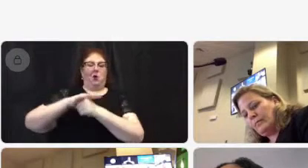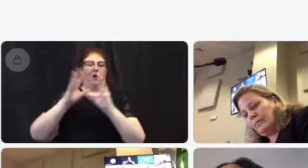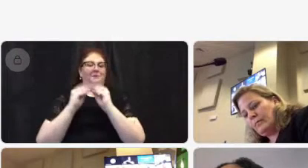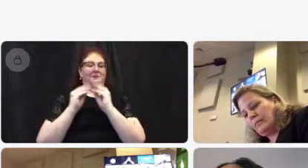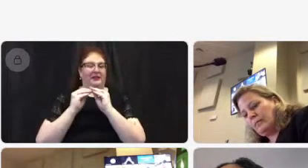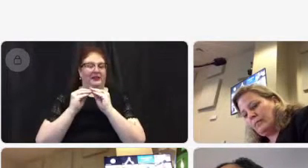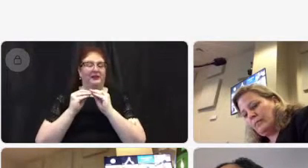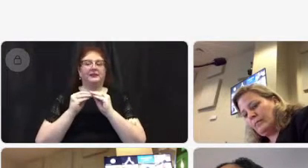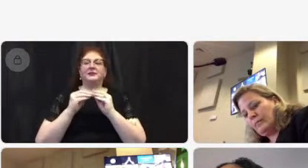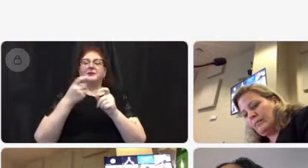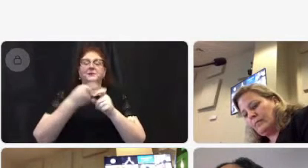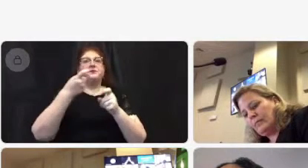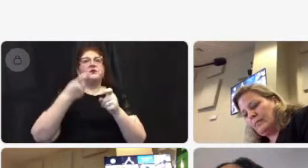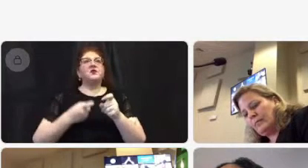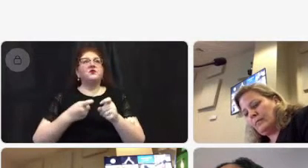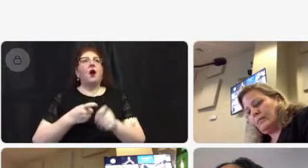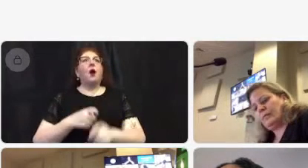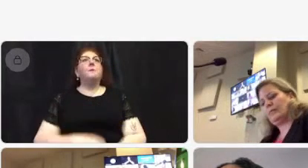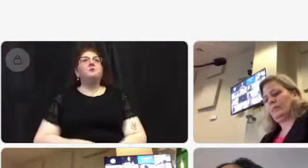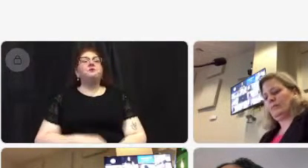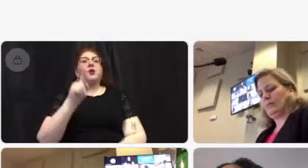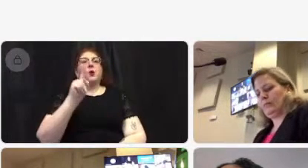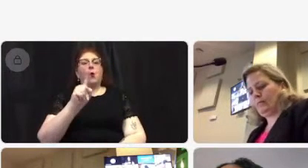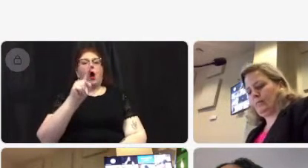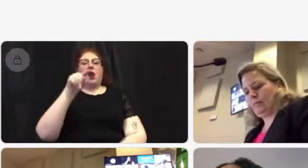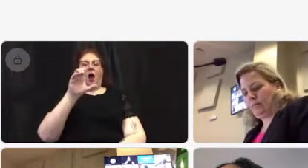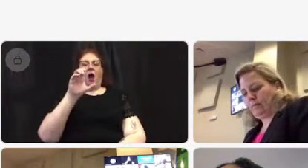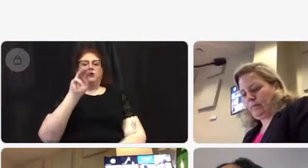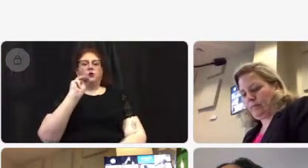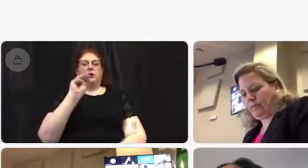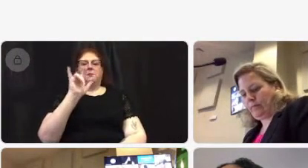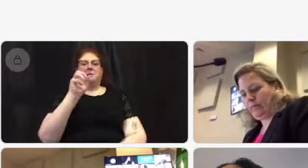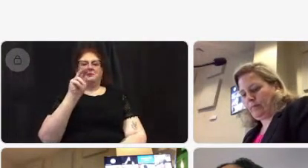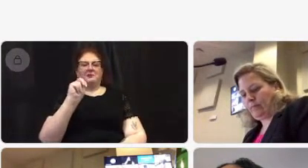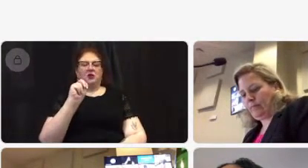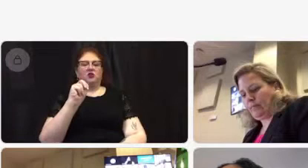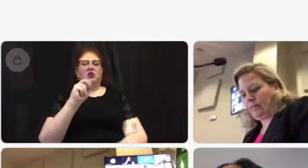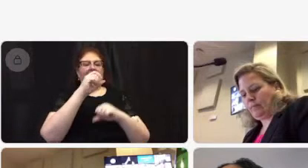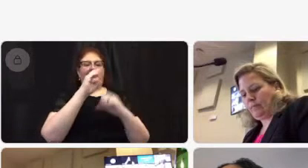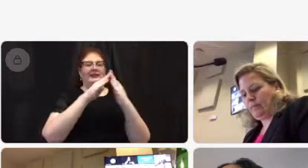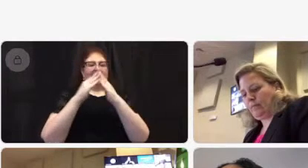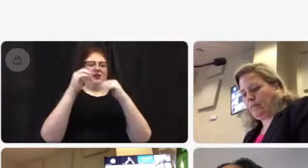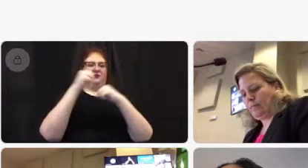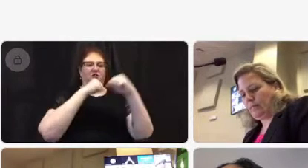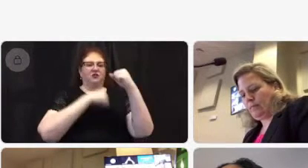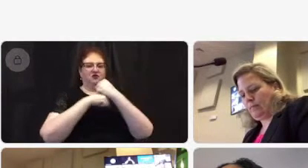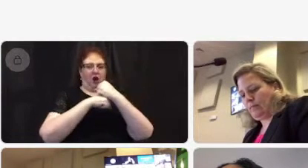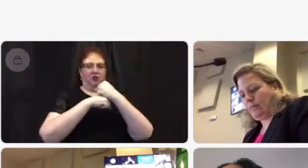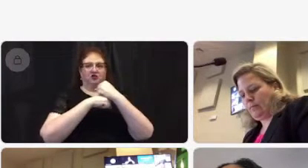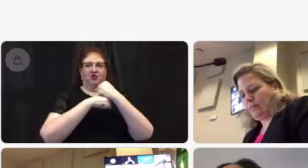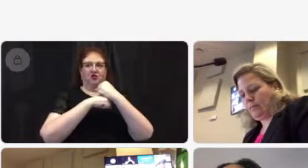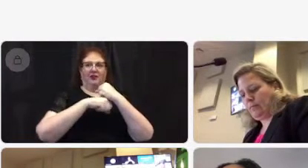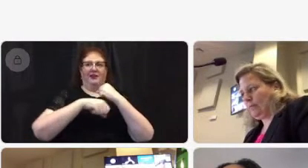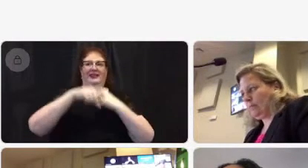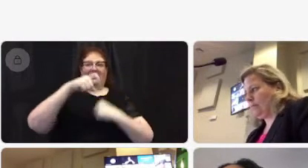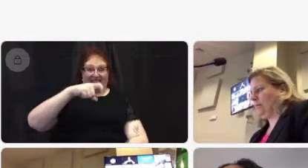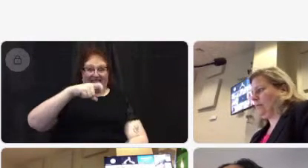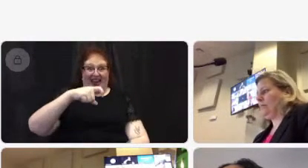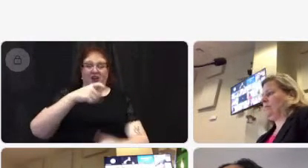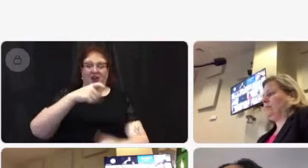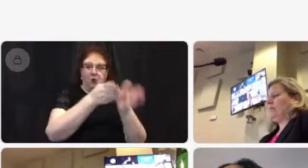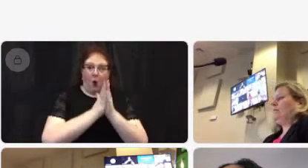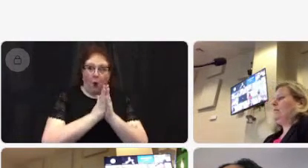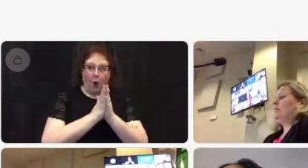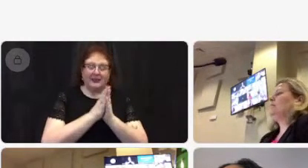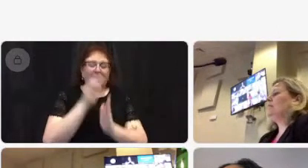million in infrastructure requests in Ward 3, 100 million. And with what we're getting